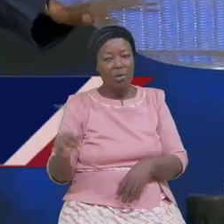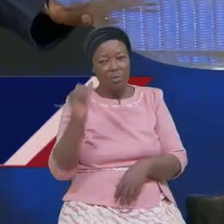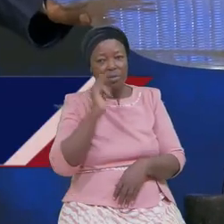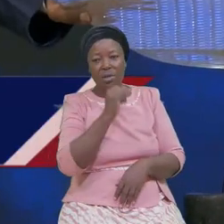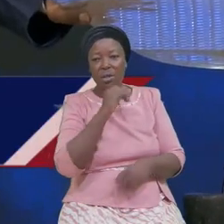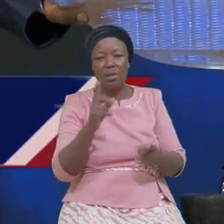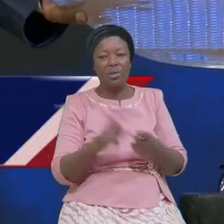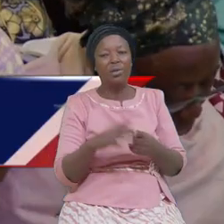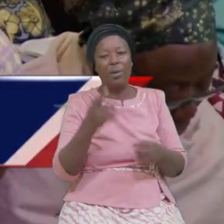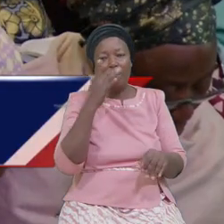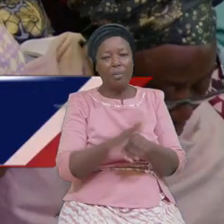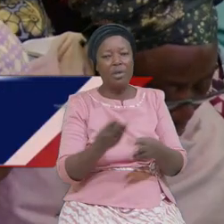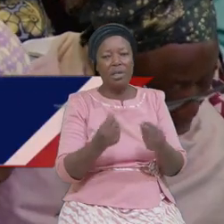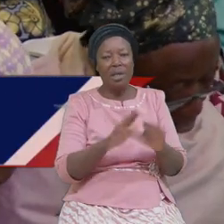will